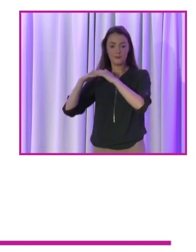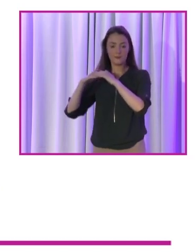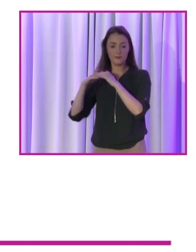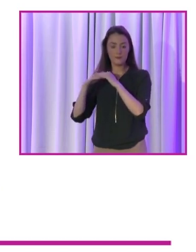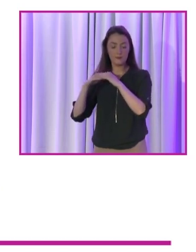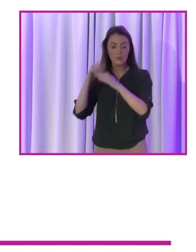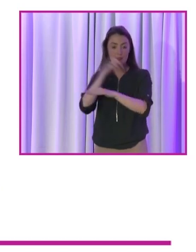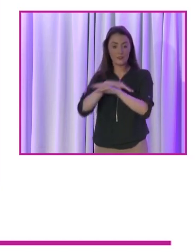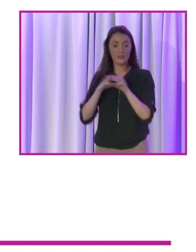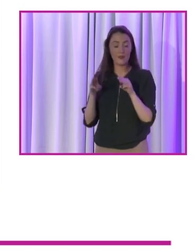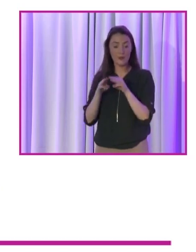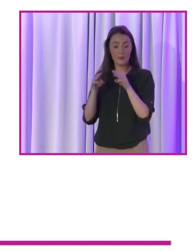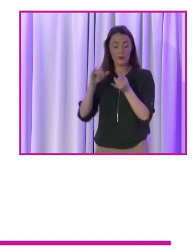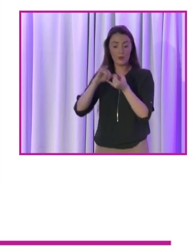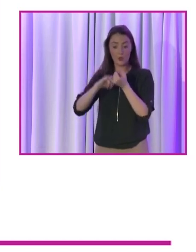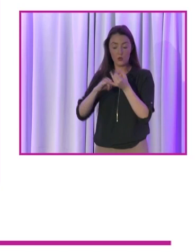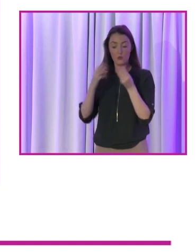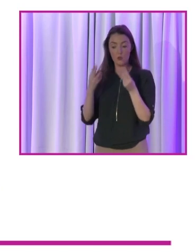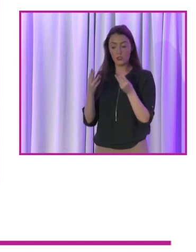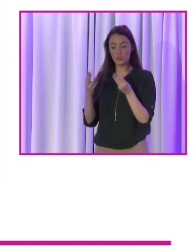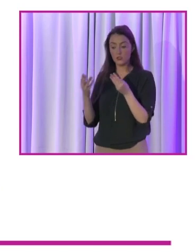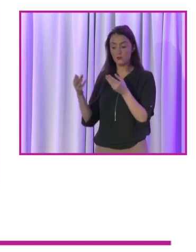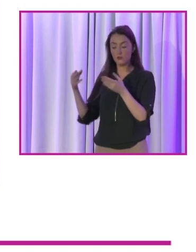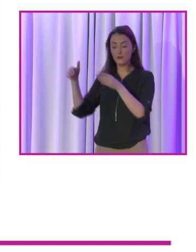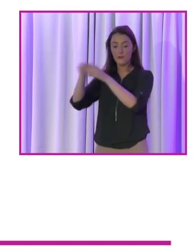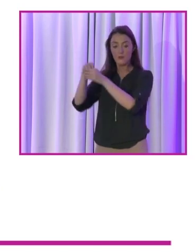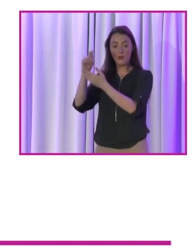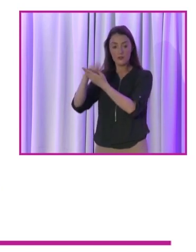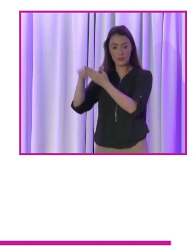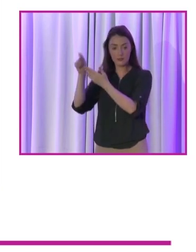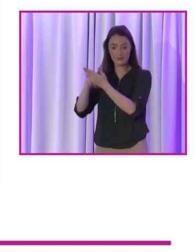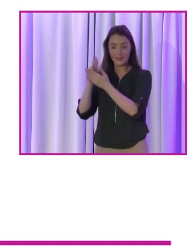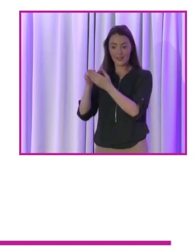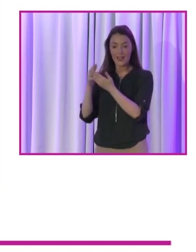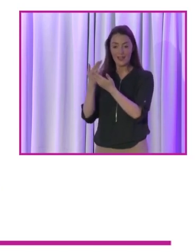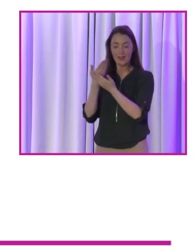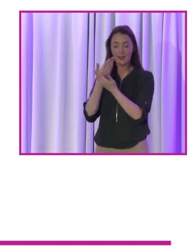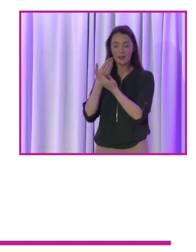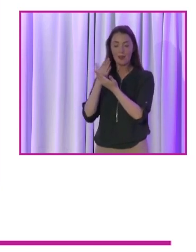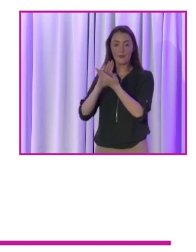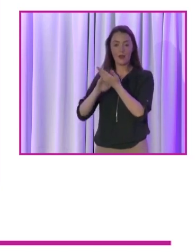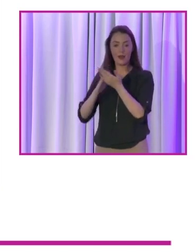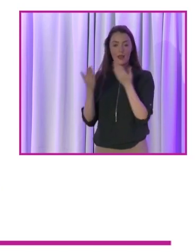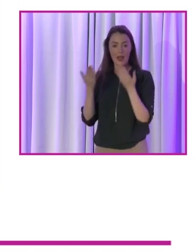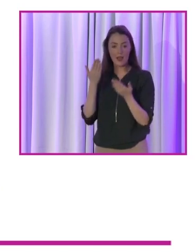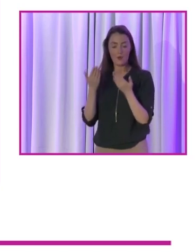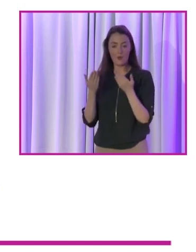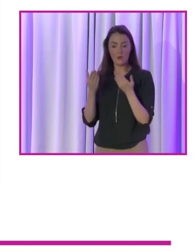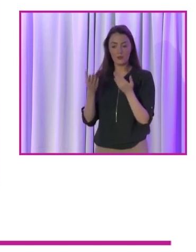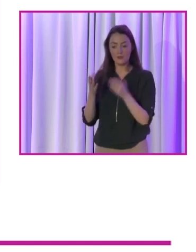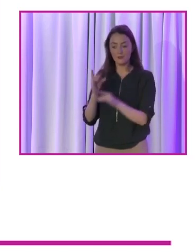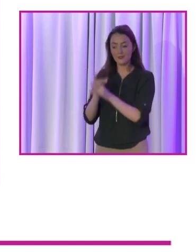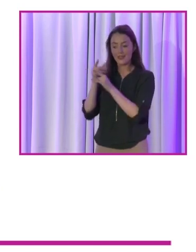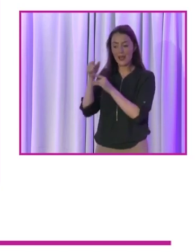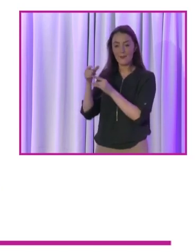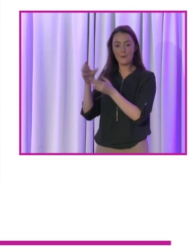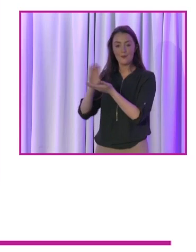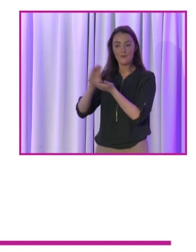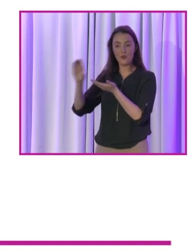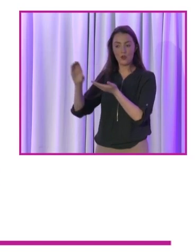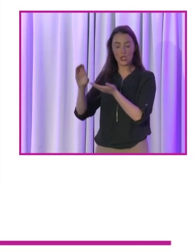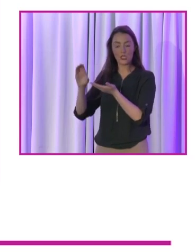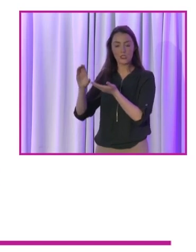Disabled people who intend to run for elected office can apply for the fund to help pay for the additional